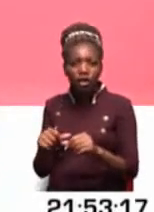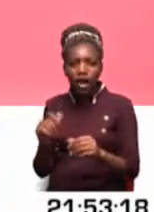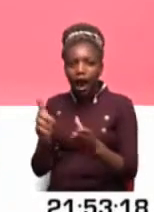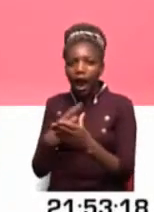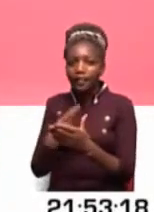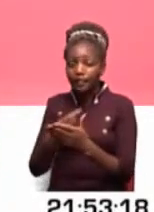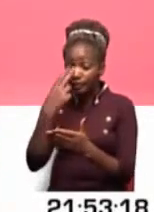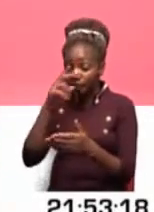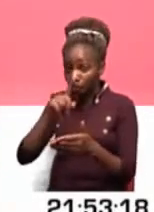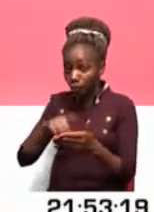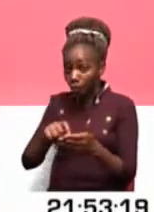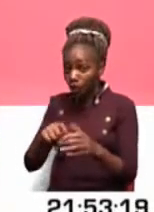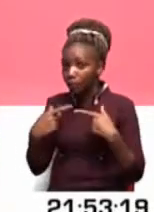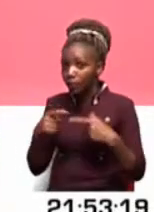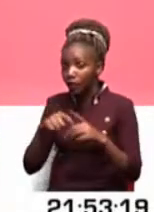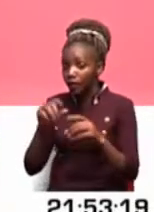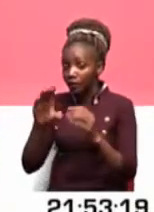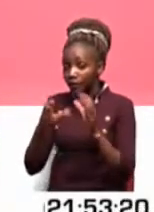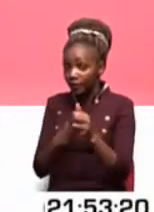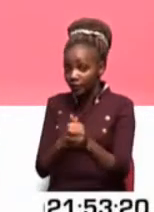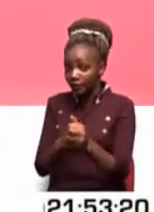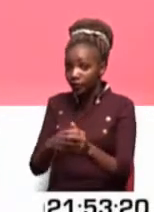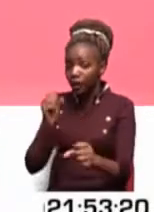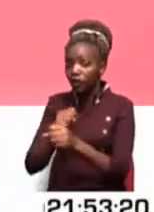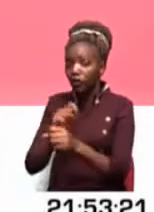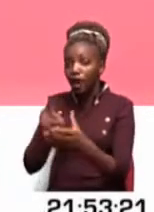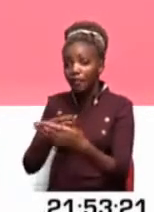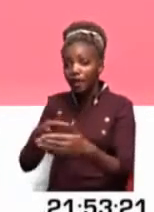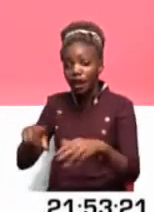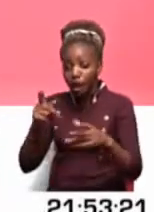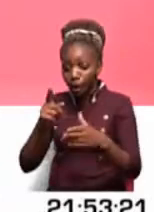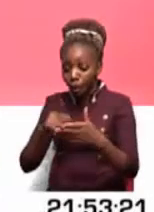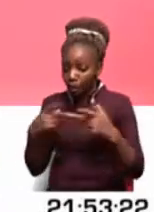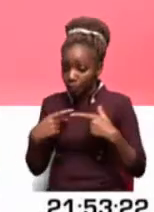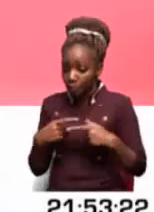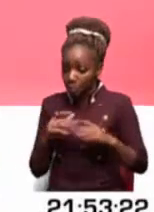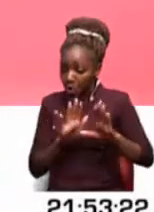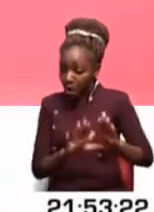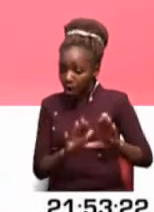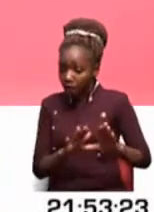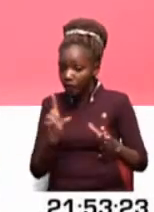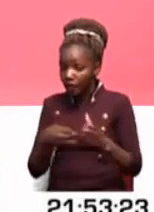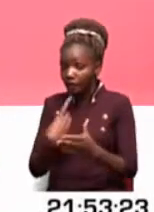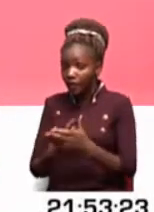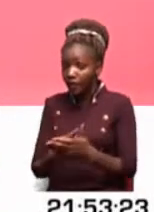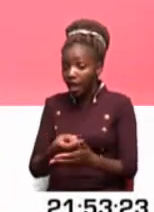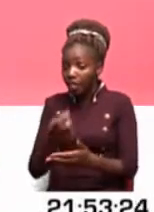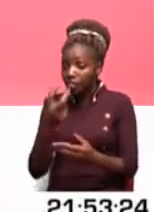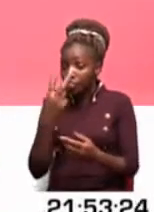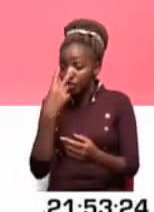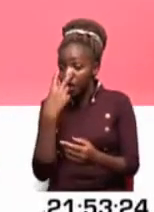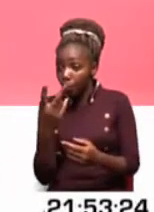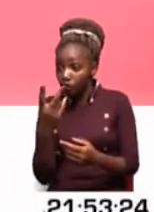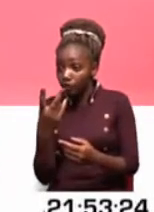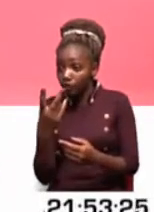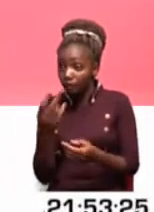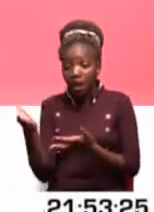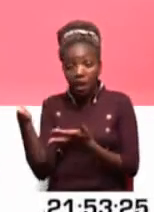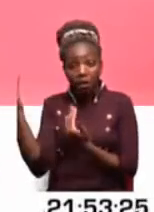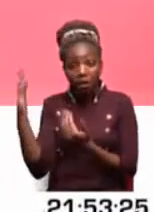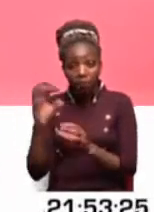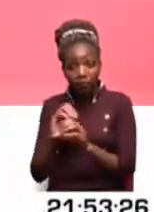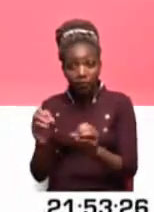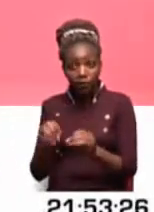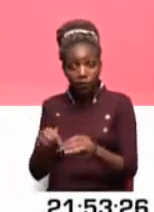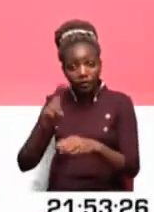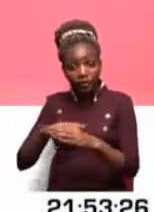people in leadership are doing and what people in leadership are not doing. They're watching really almost helplessly, you know, as resources